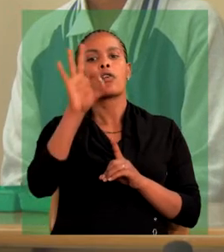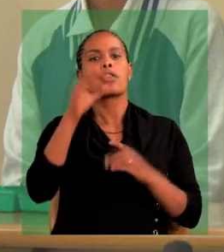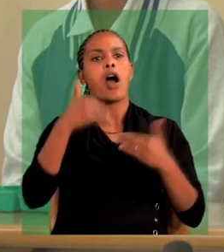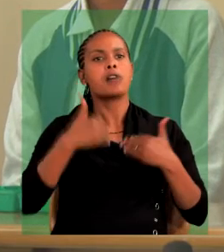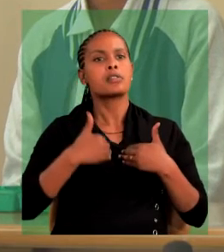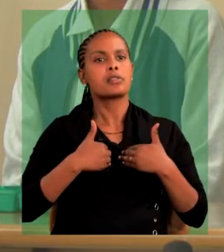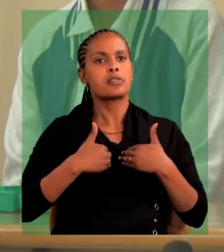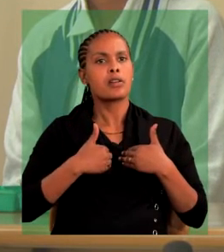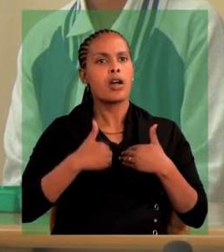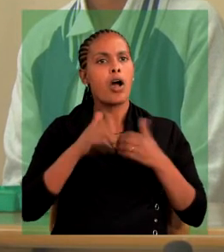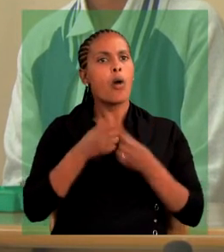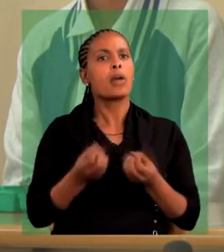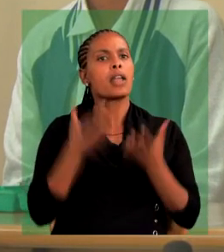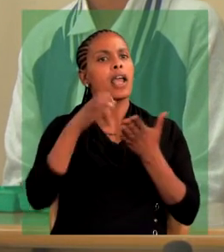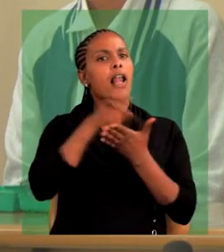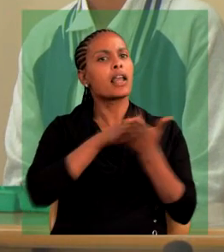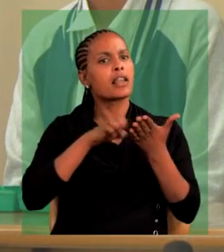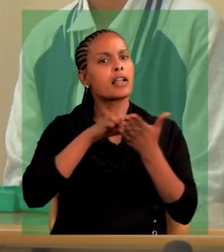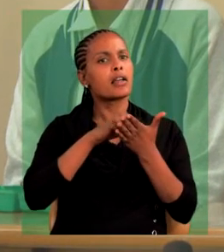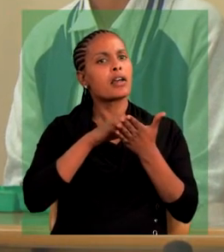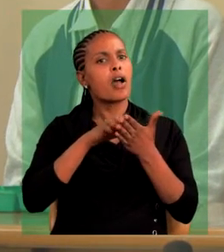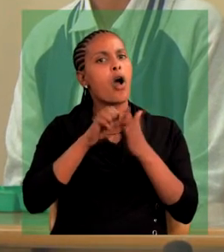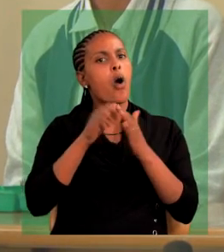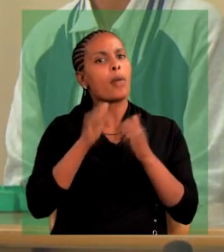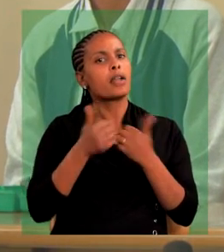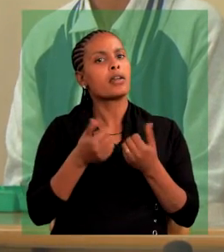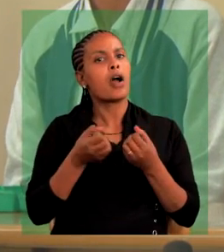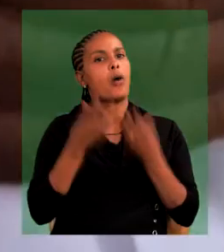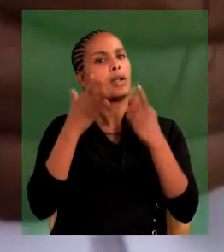fluorine has? How many does it have?